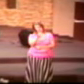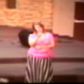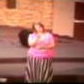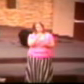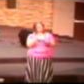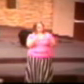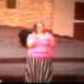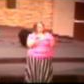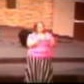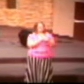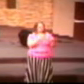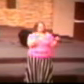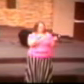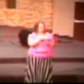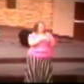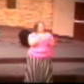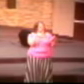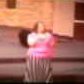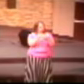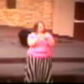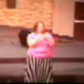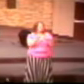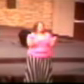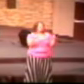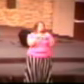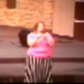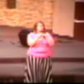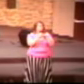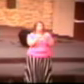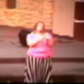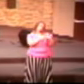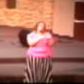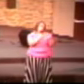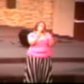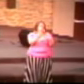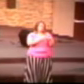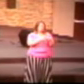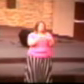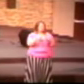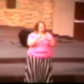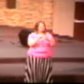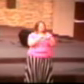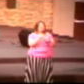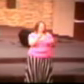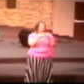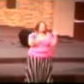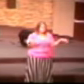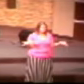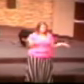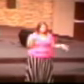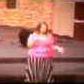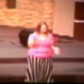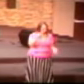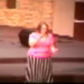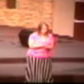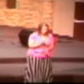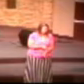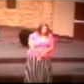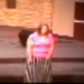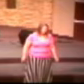There's no Bible study attached to it. They simply get together twice a month with their life group and they eat. Doesn't that sound good?